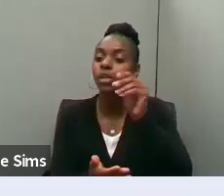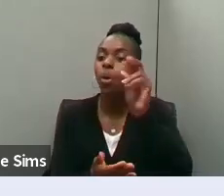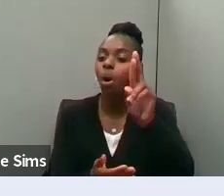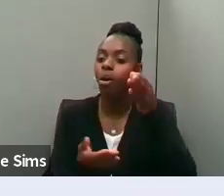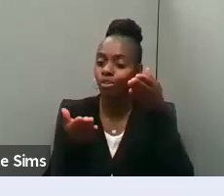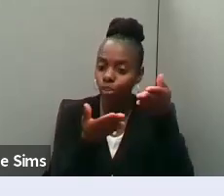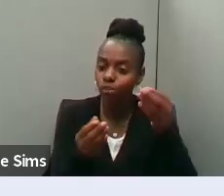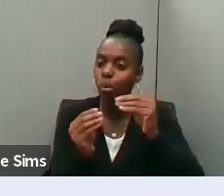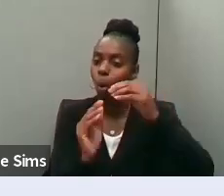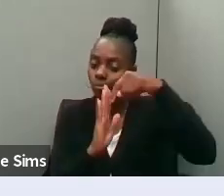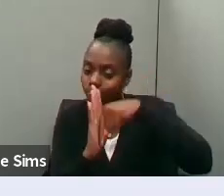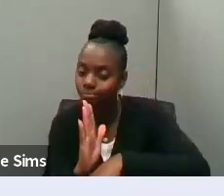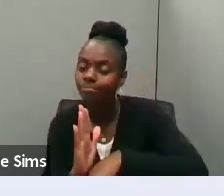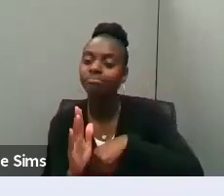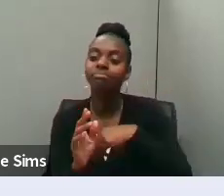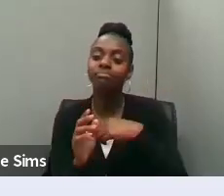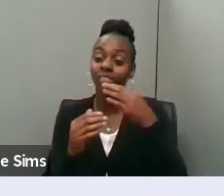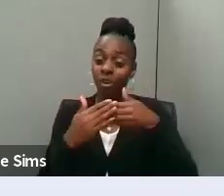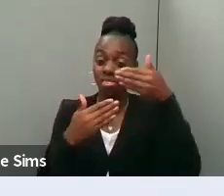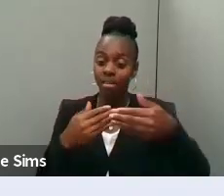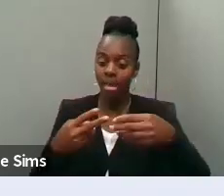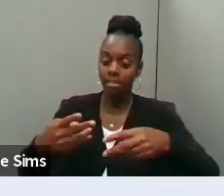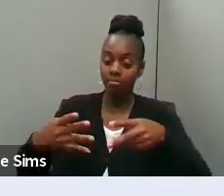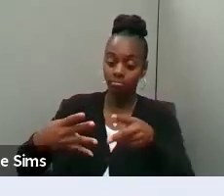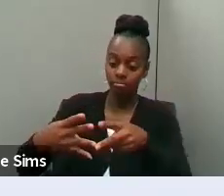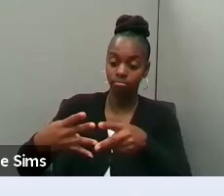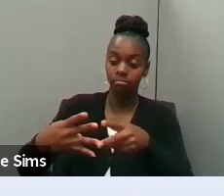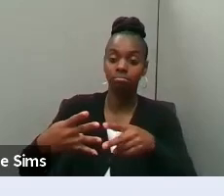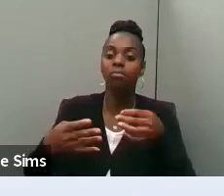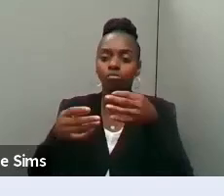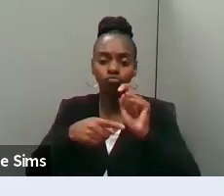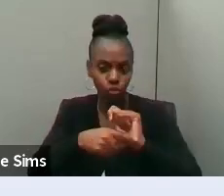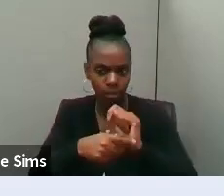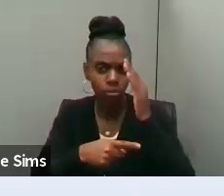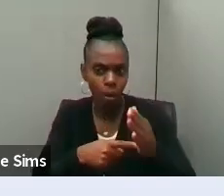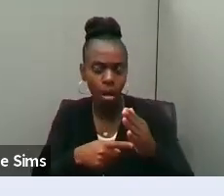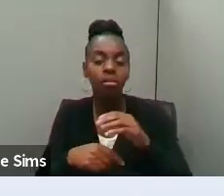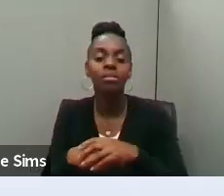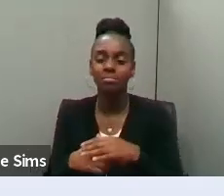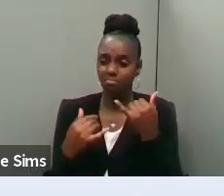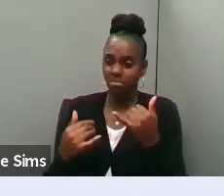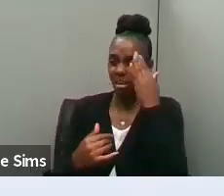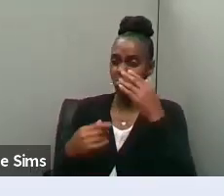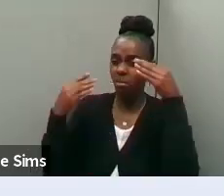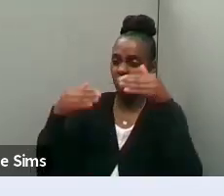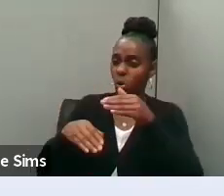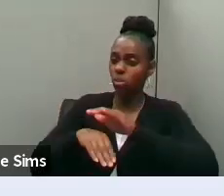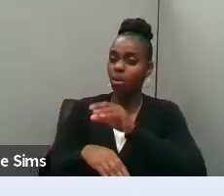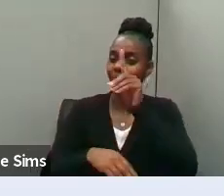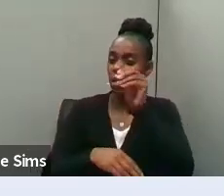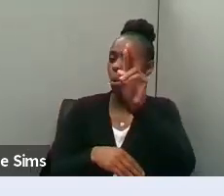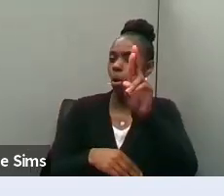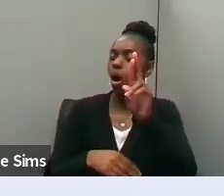in more detail over the next two trainings, but today we'll just be focusing on the DOR's